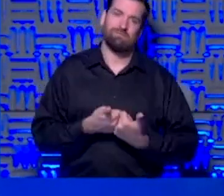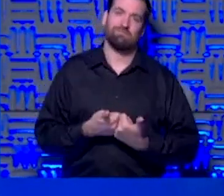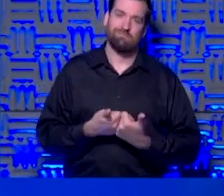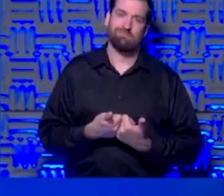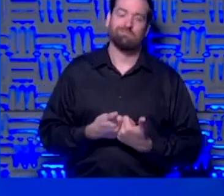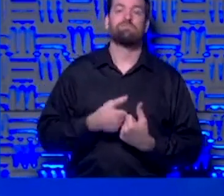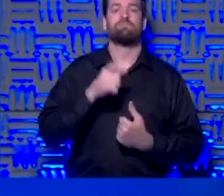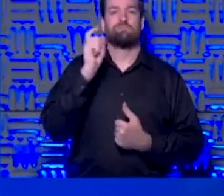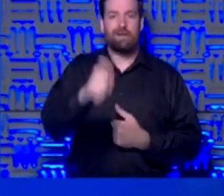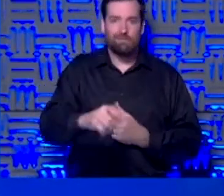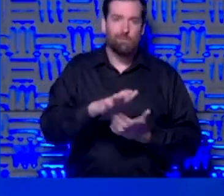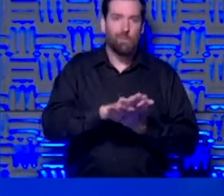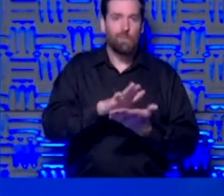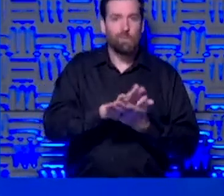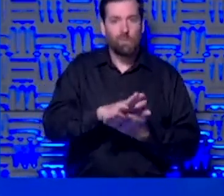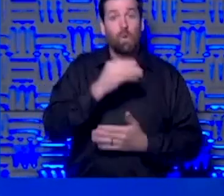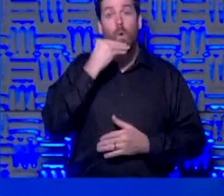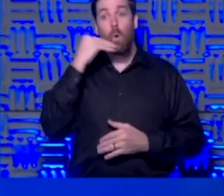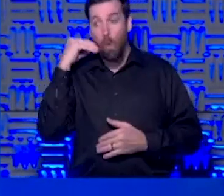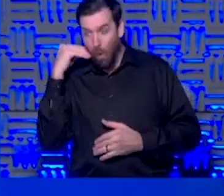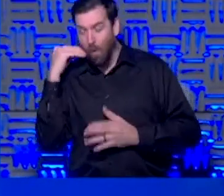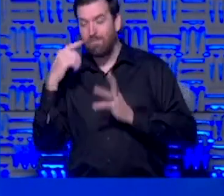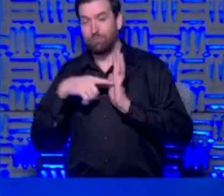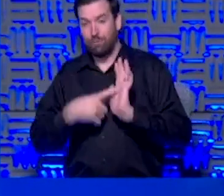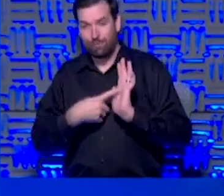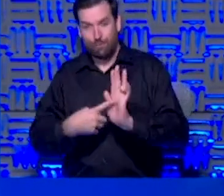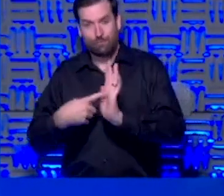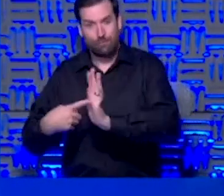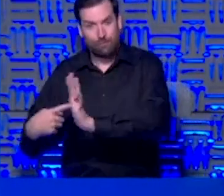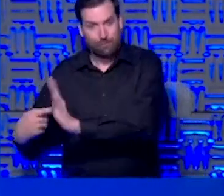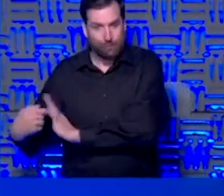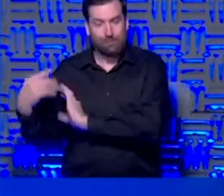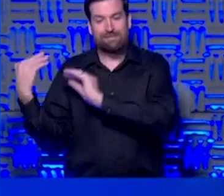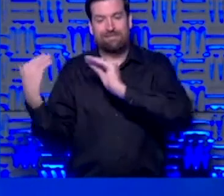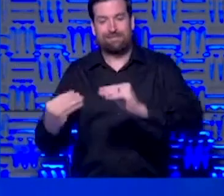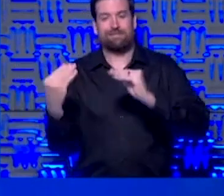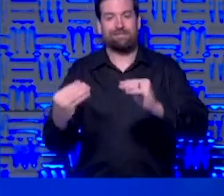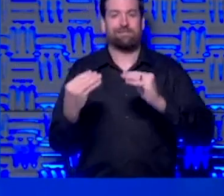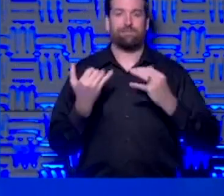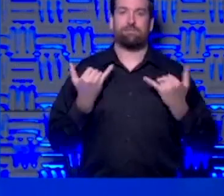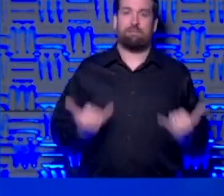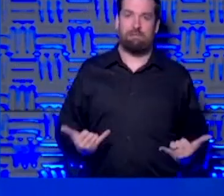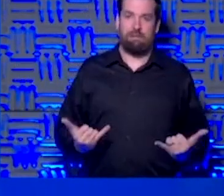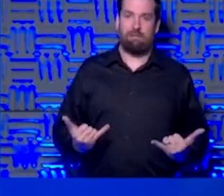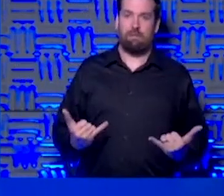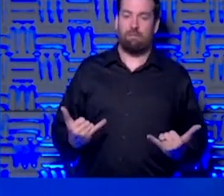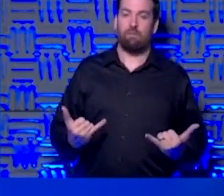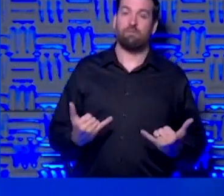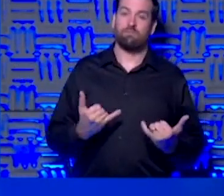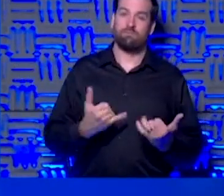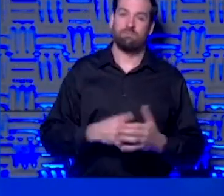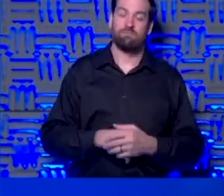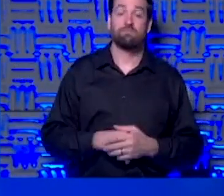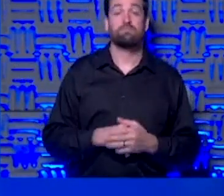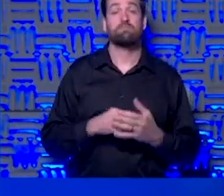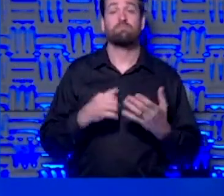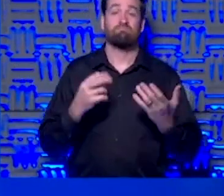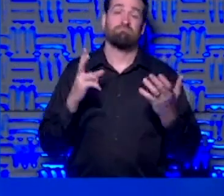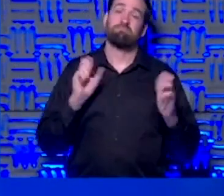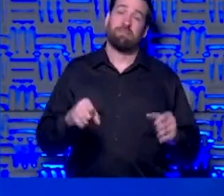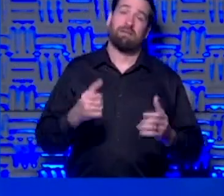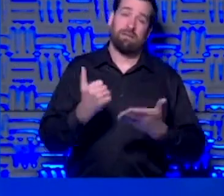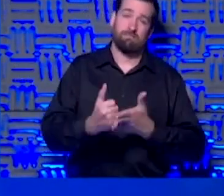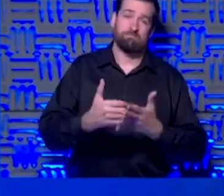to do it at home. You got to start demonstrating the behaviors and start teaching the behaviors that you want kids to have very early on. And I think that can make a big